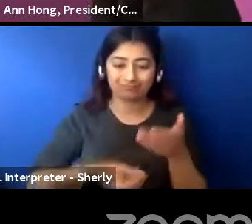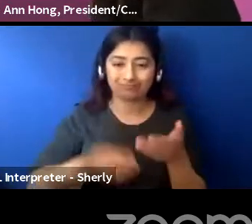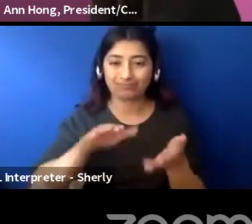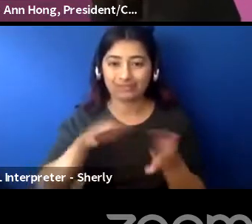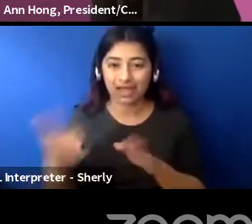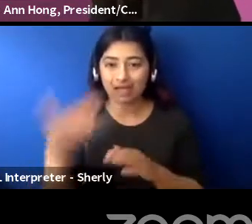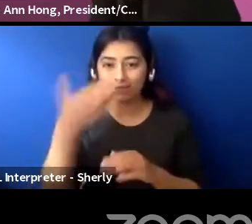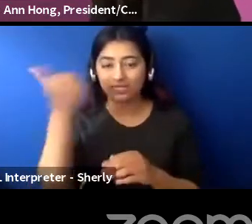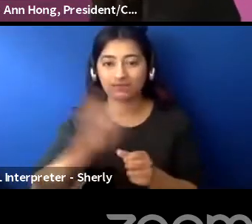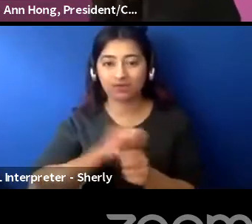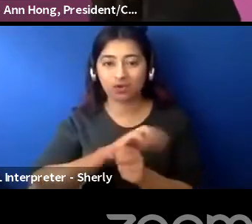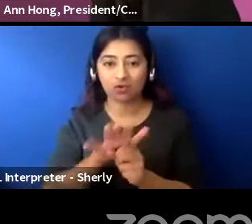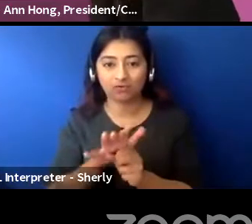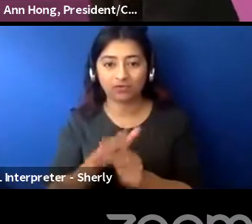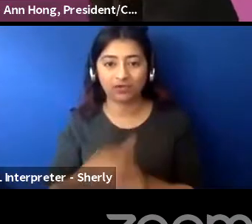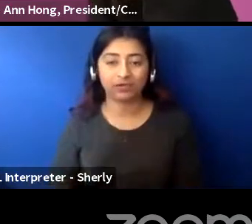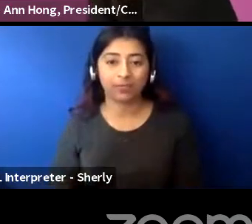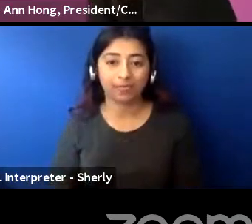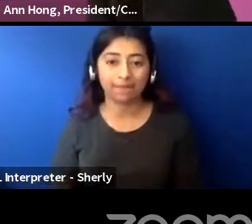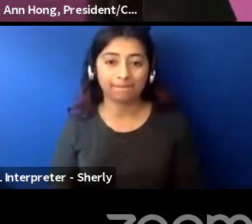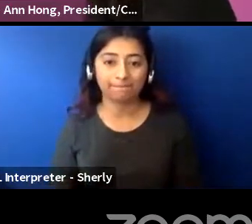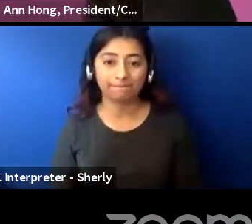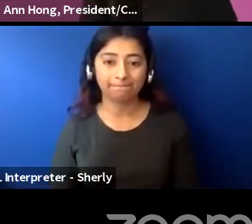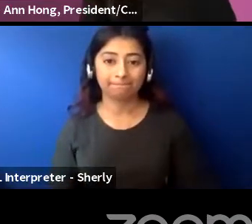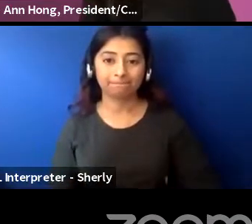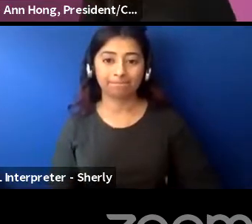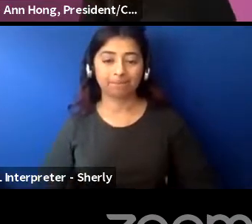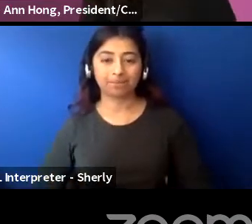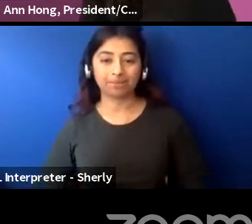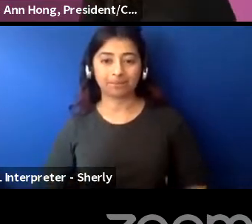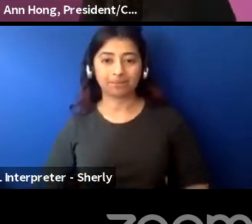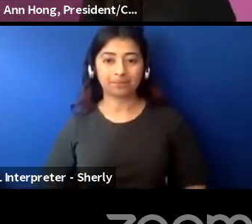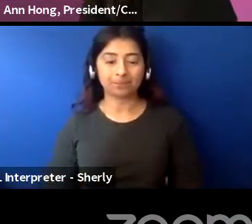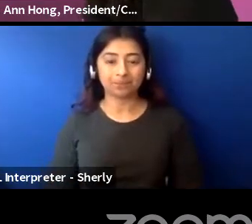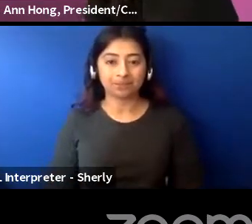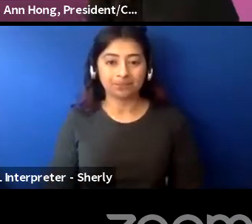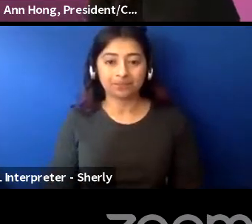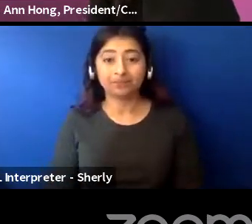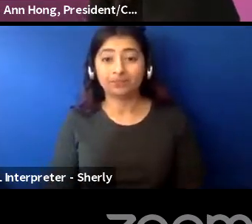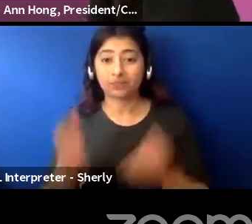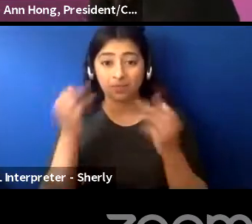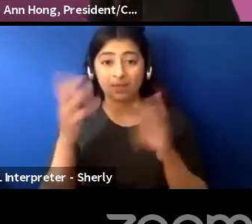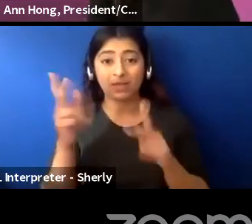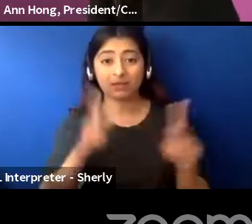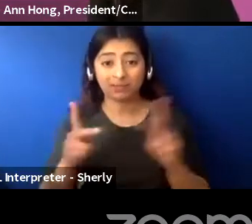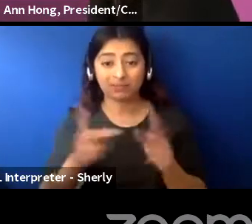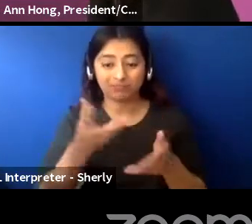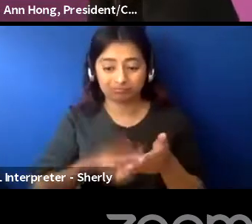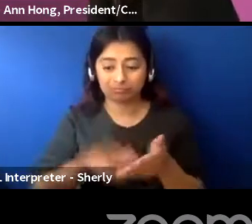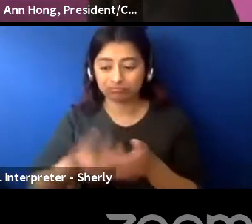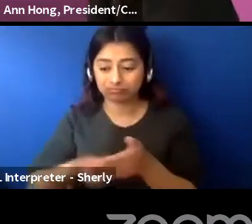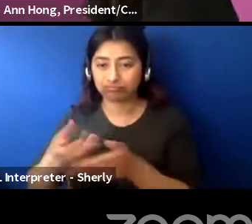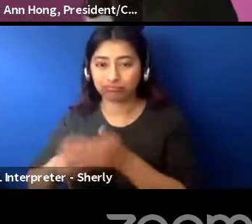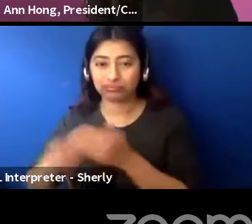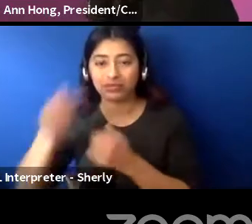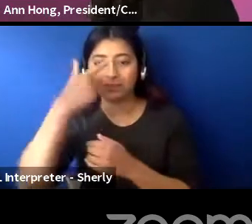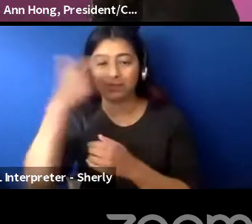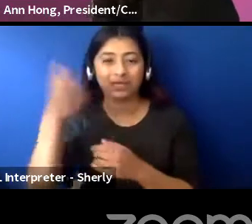It's really difficult to imagine how many of our loved ones have passed away as a result of the complications